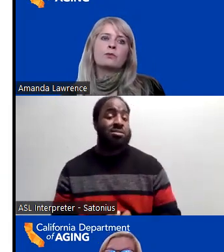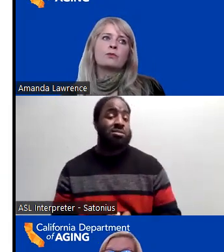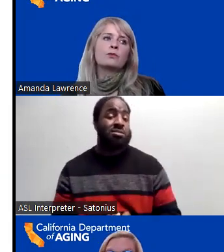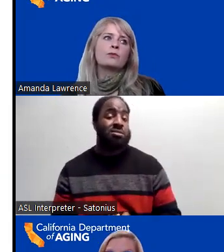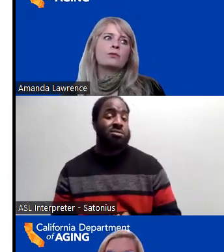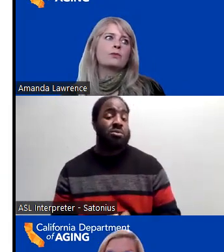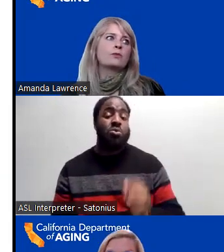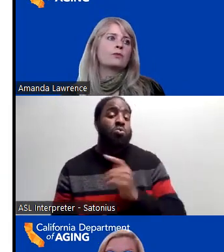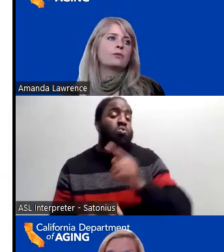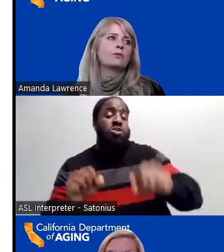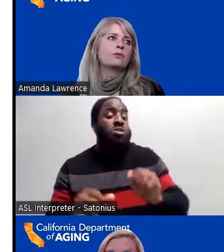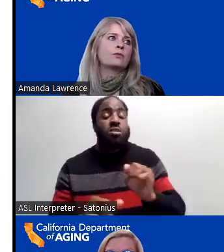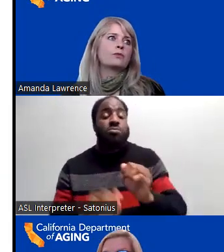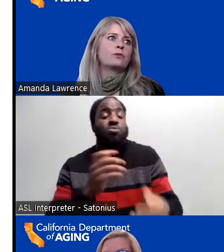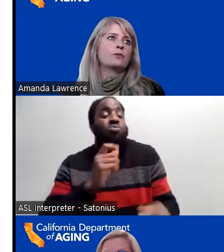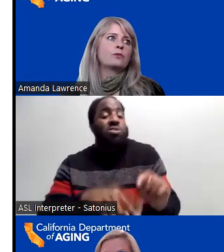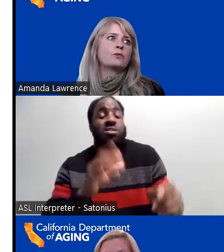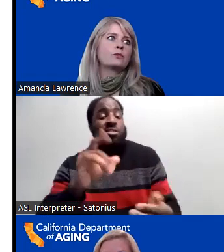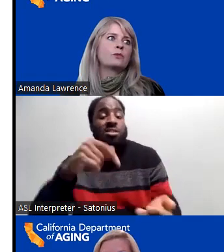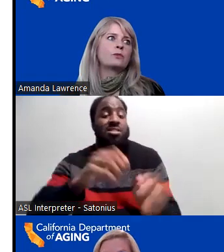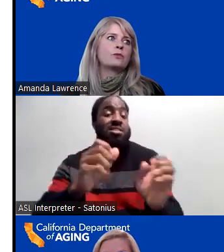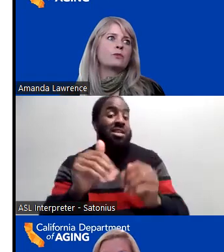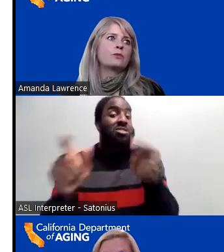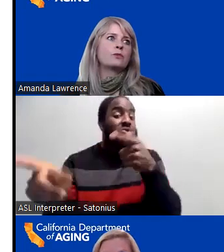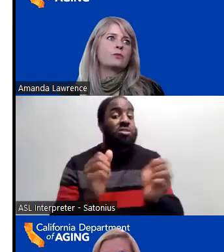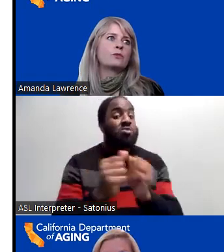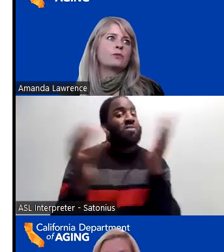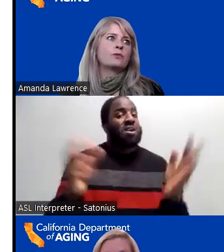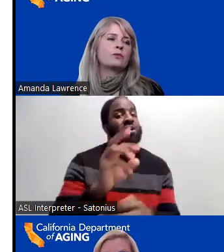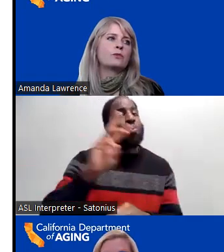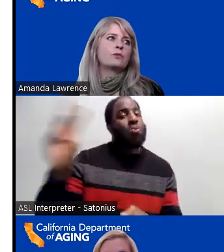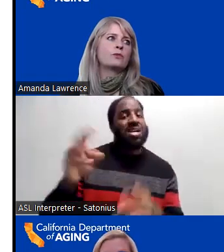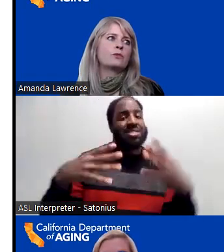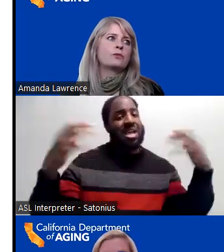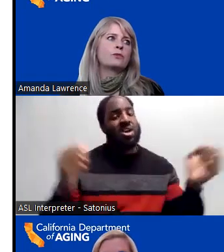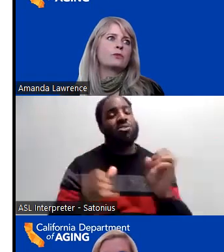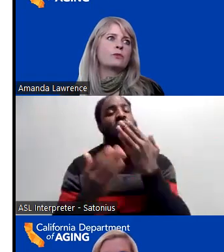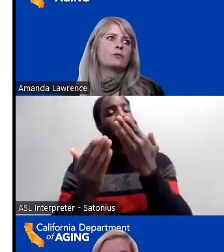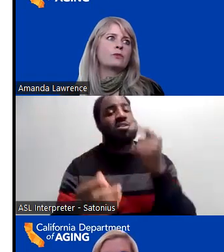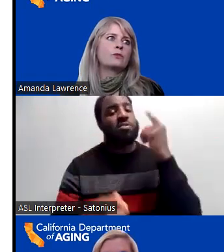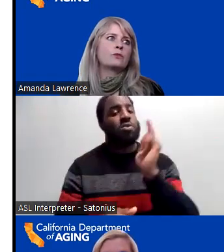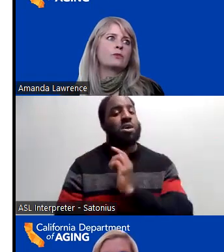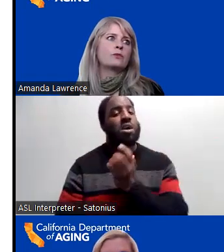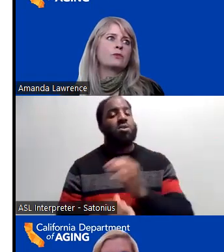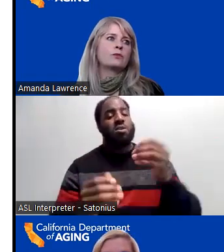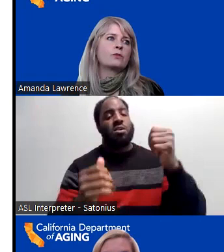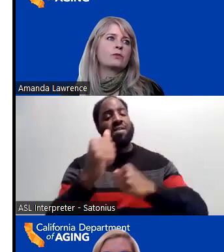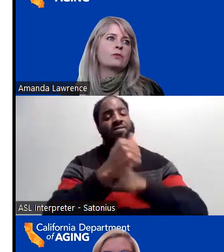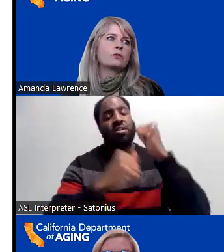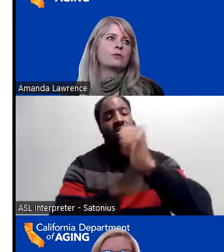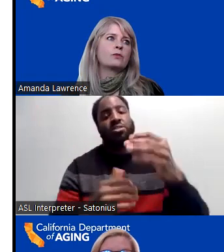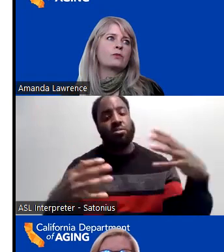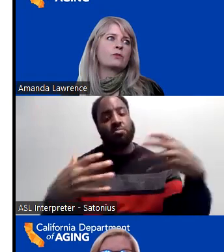We could not have done it as quickly without West Health. So thank you again for our foundation partner that made this